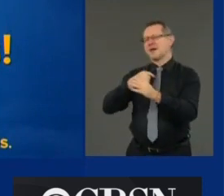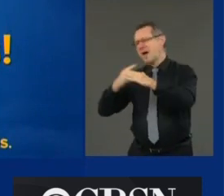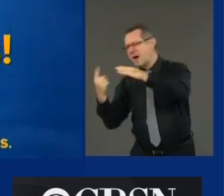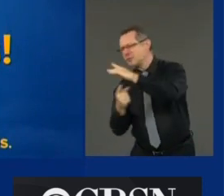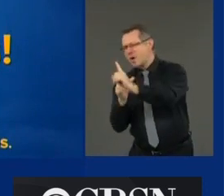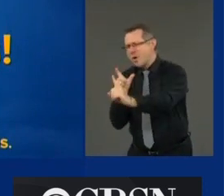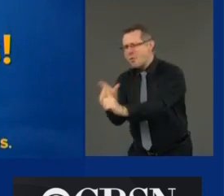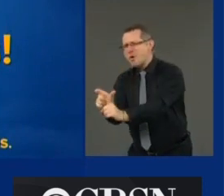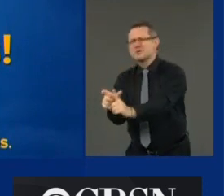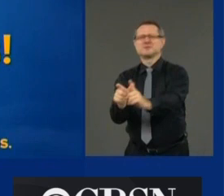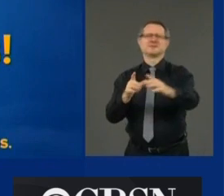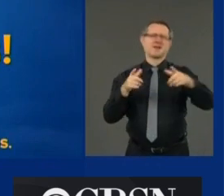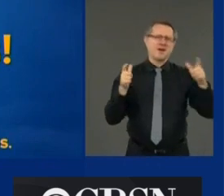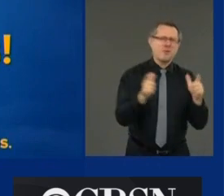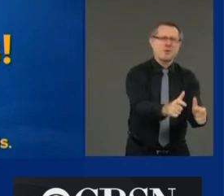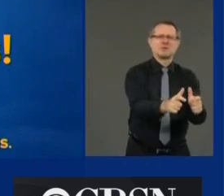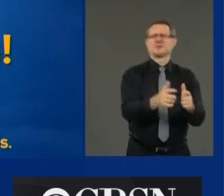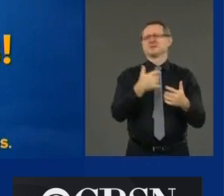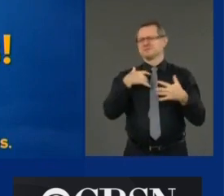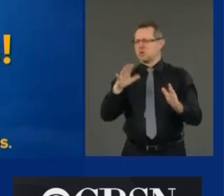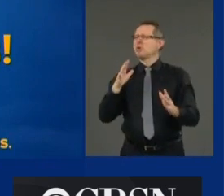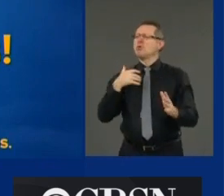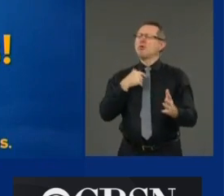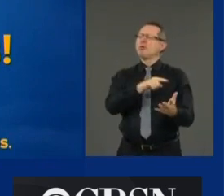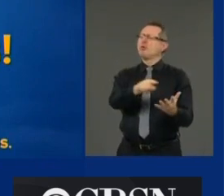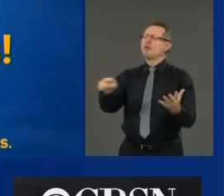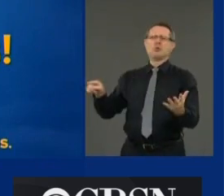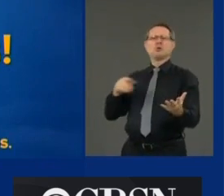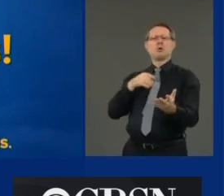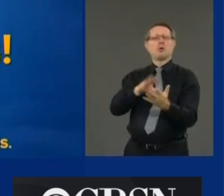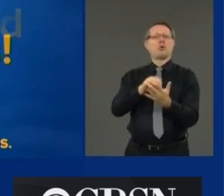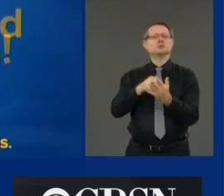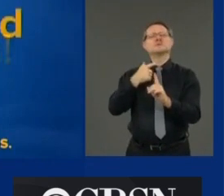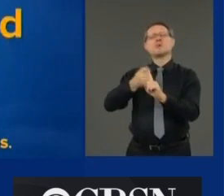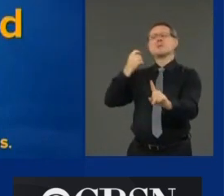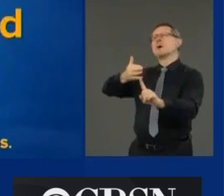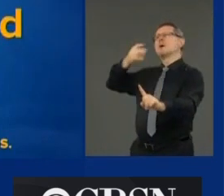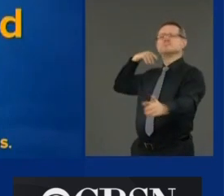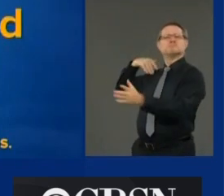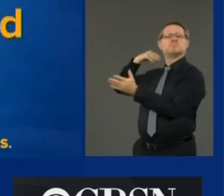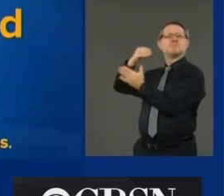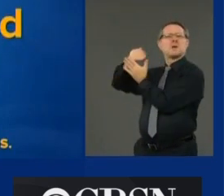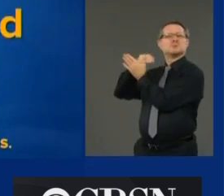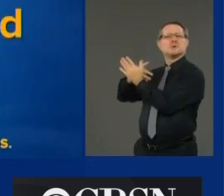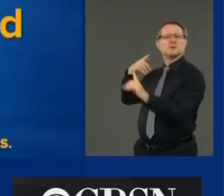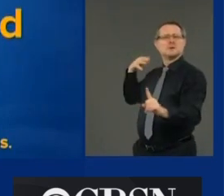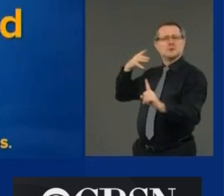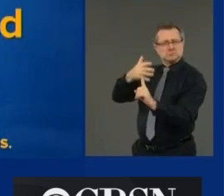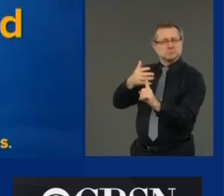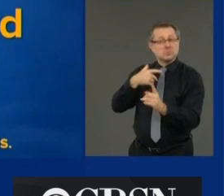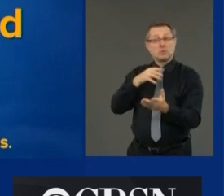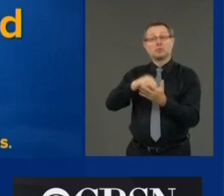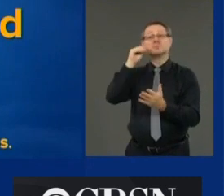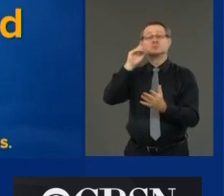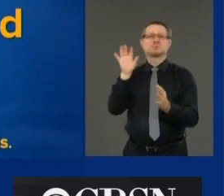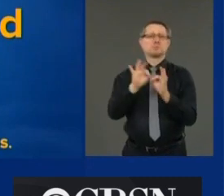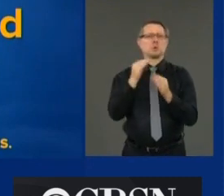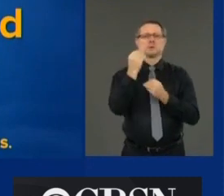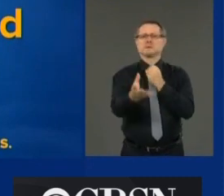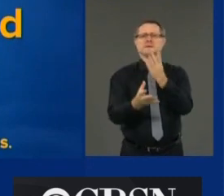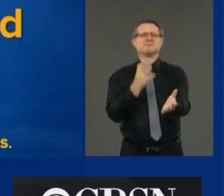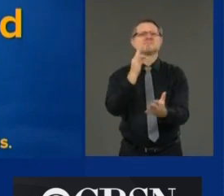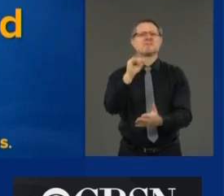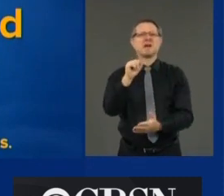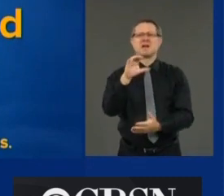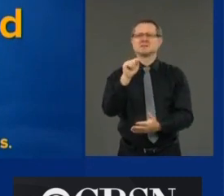lesson of the past 6 months. Let's learn the facts of the past 6 months. We're still having